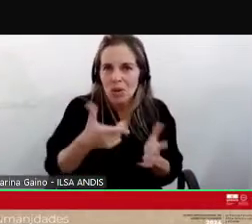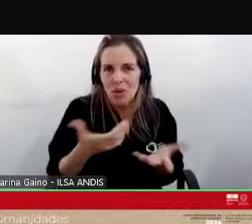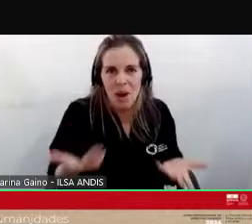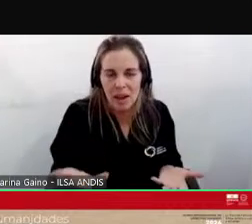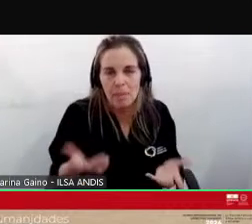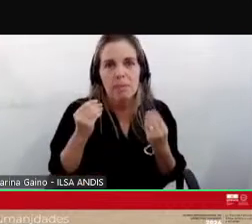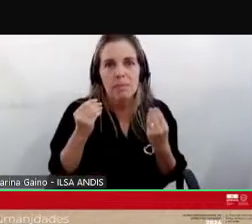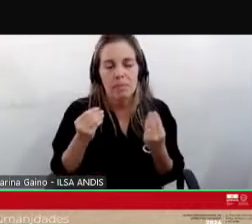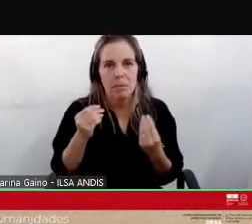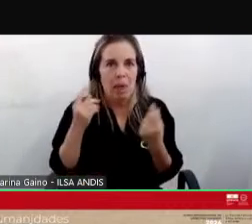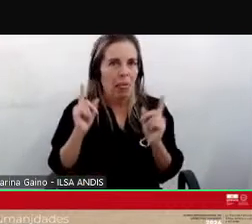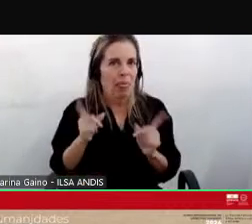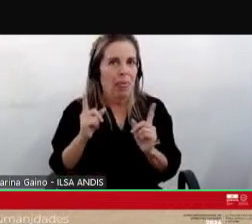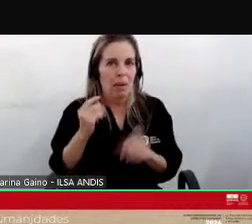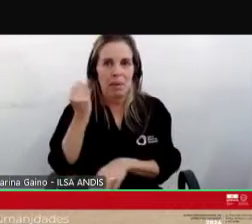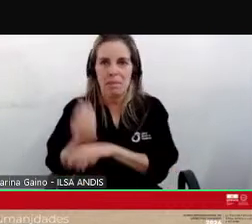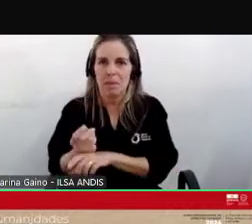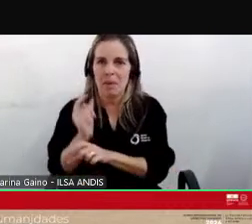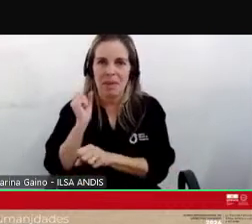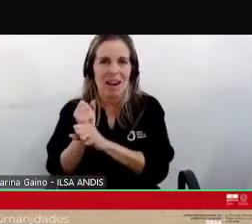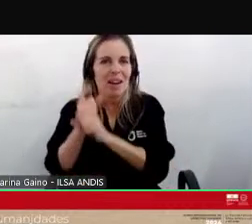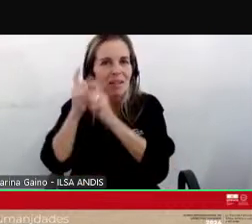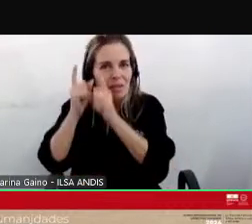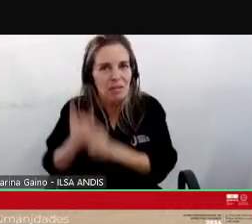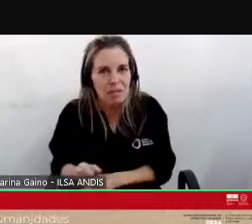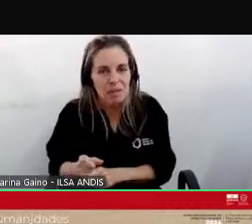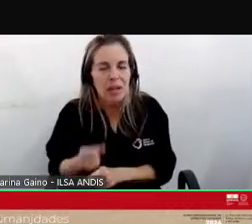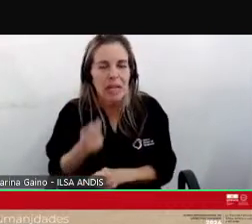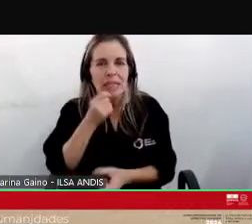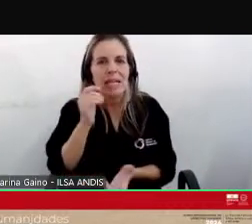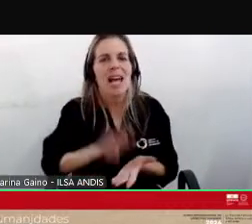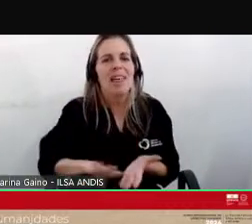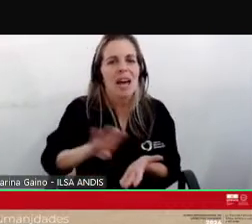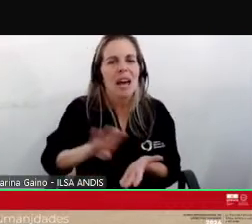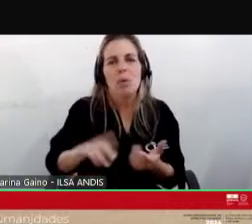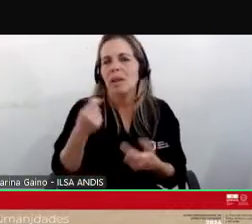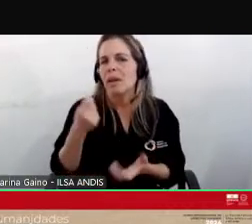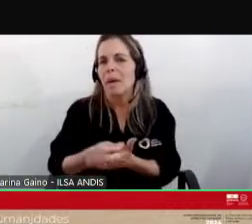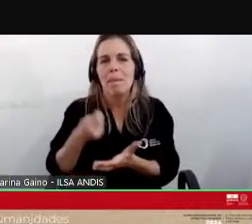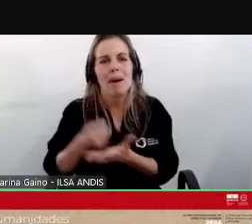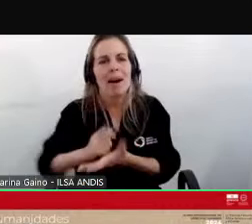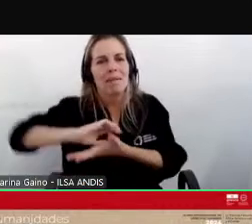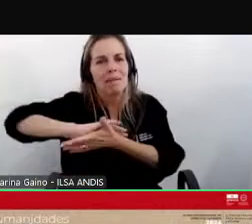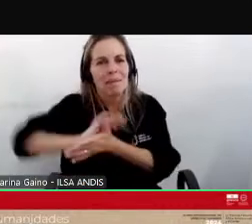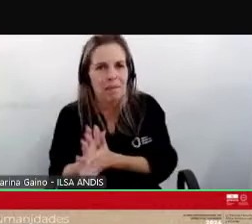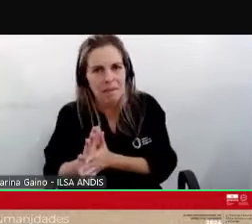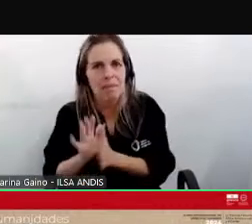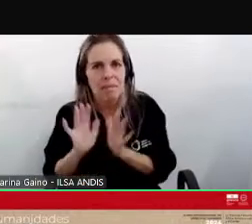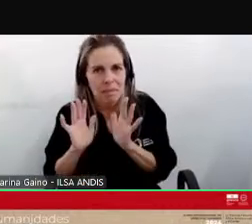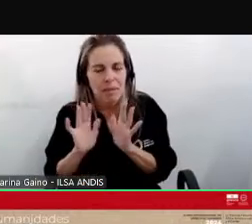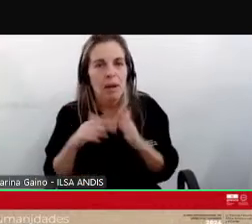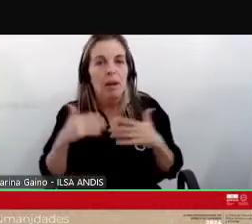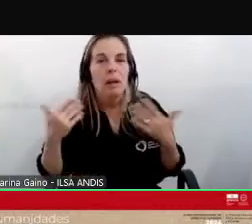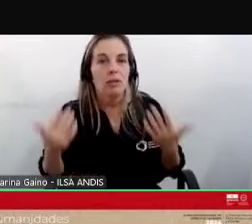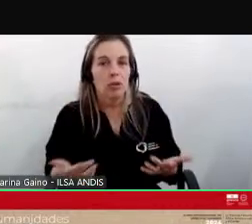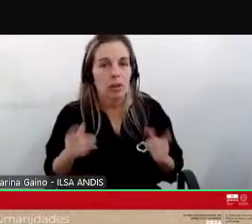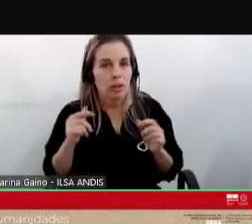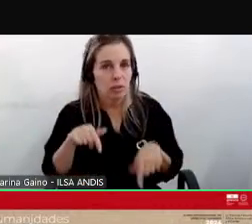associated with sharecropping that people think is in the past, but this is still very present in the agricultural sector. We also